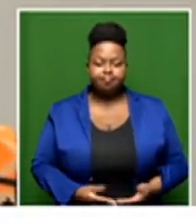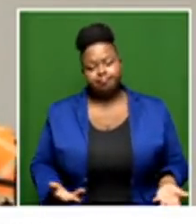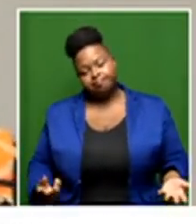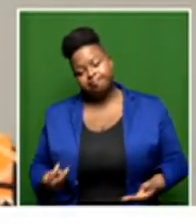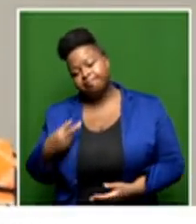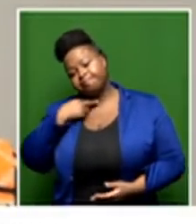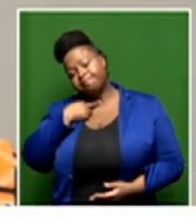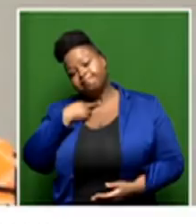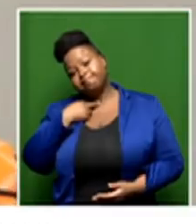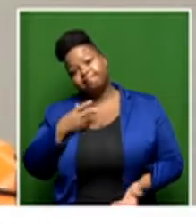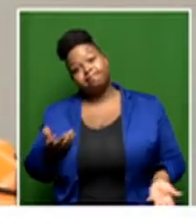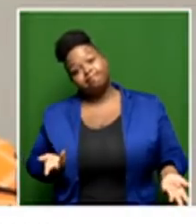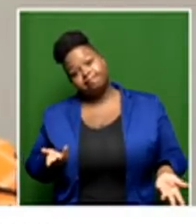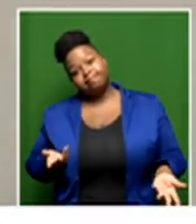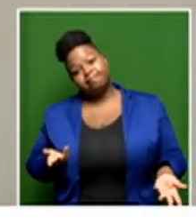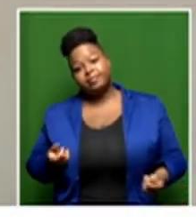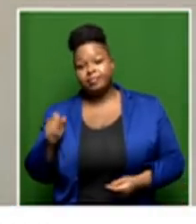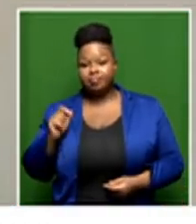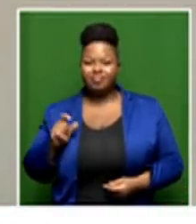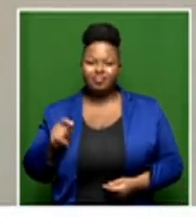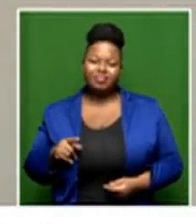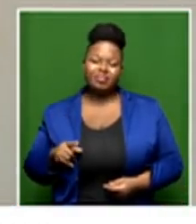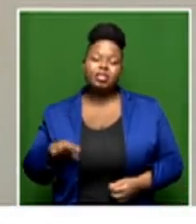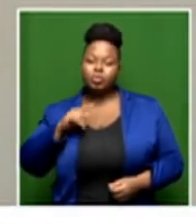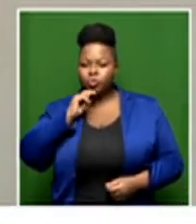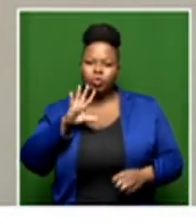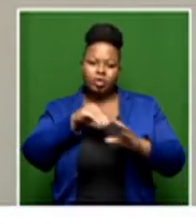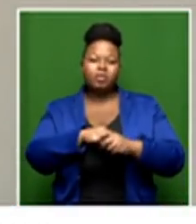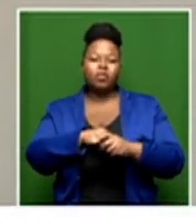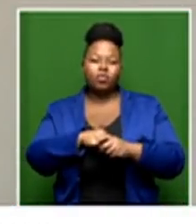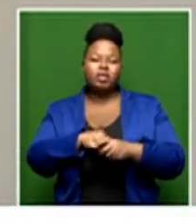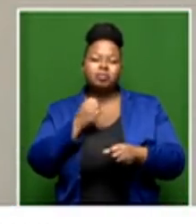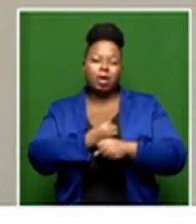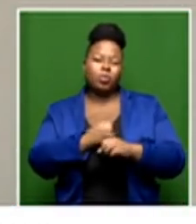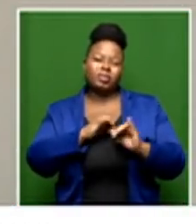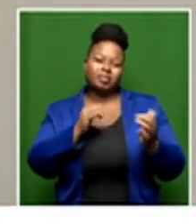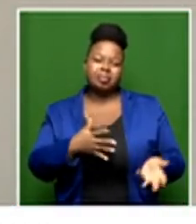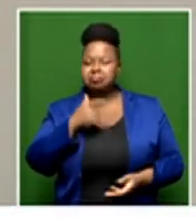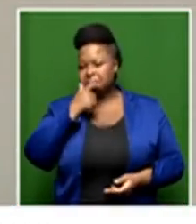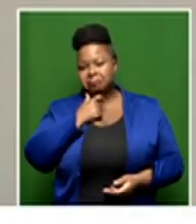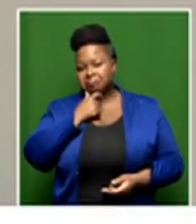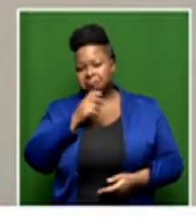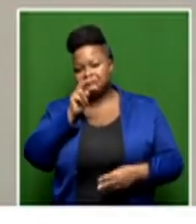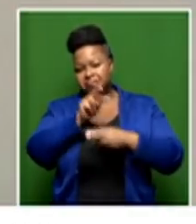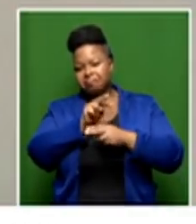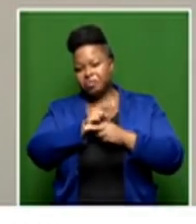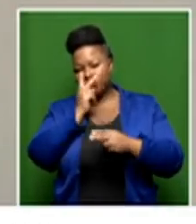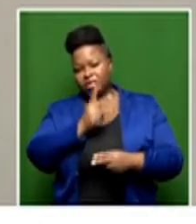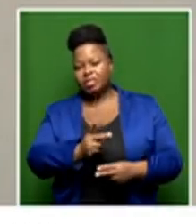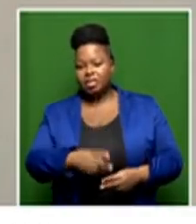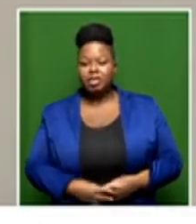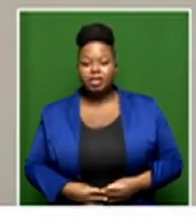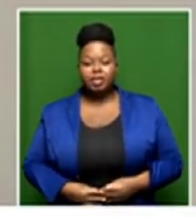Unfortunately, Sakina, that has been a factor. And it's been so sad to observe that